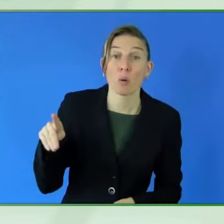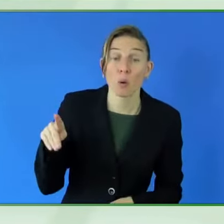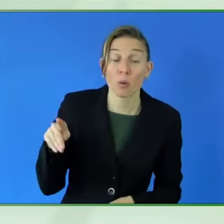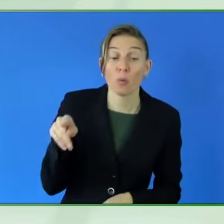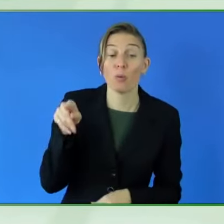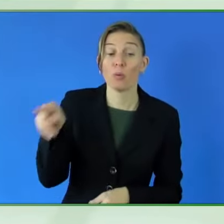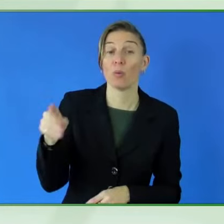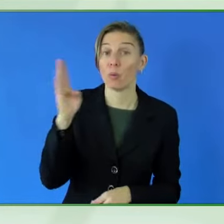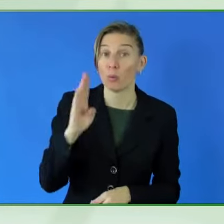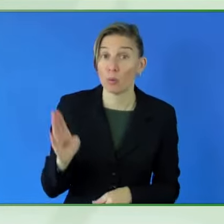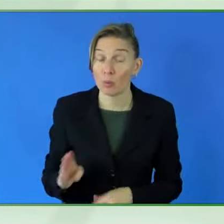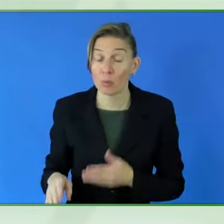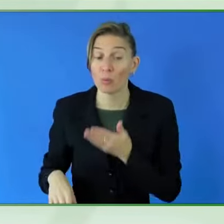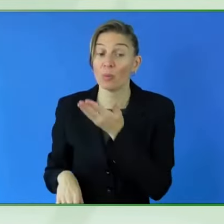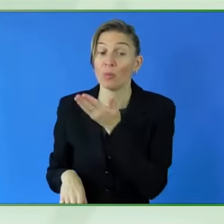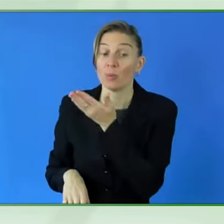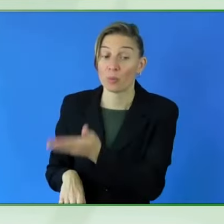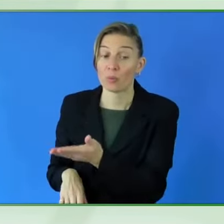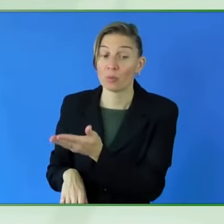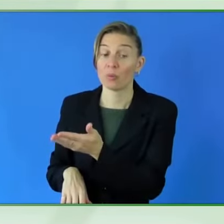the involvement of the